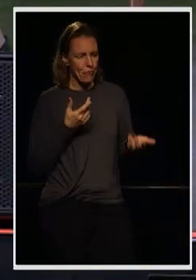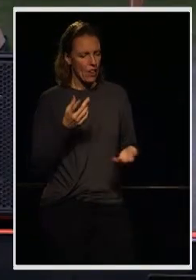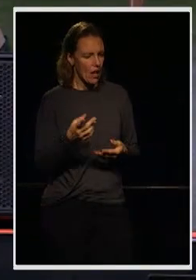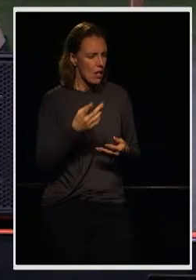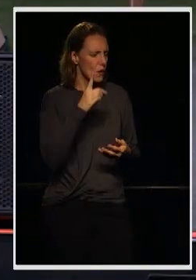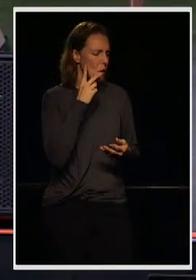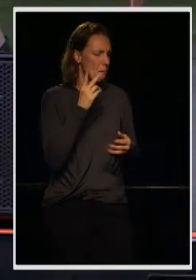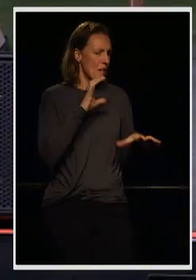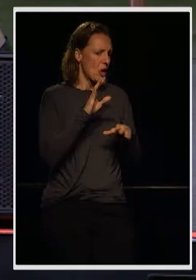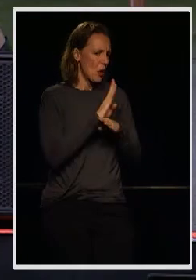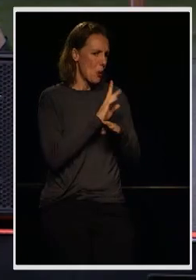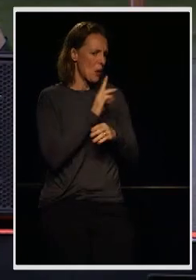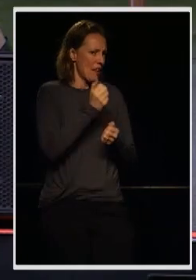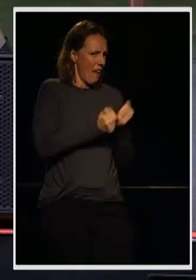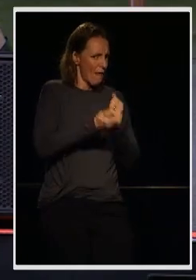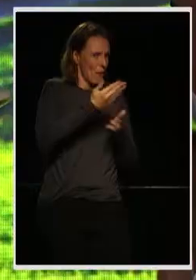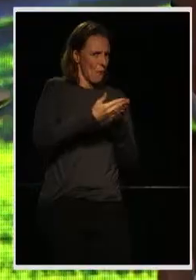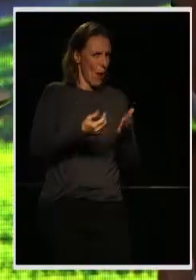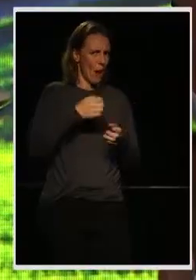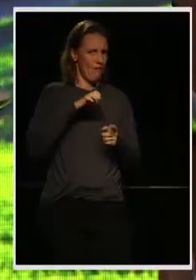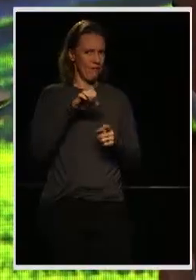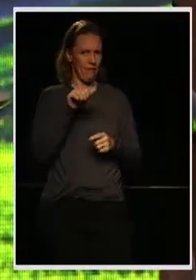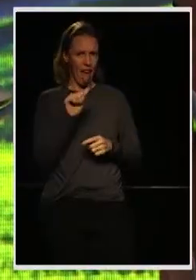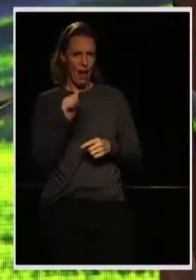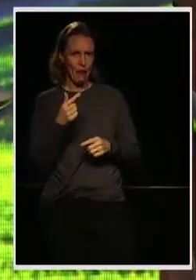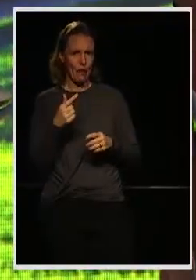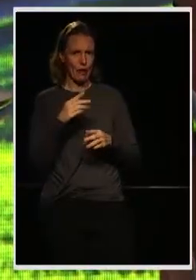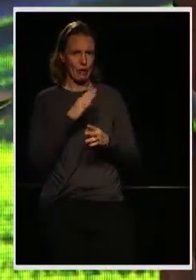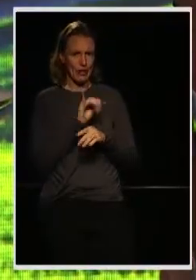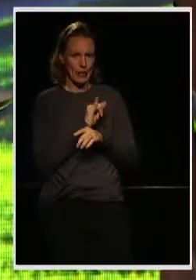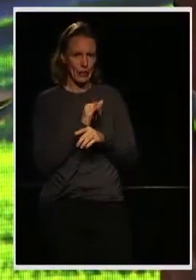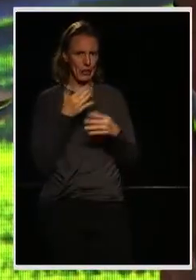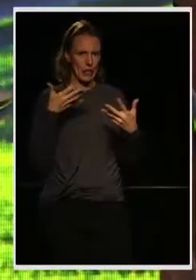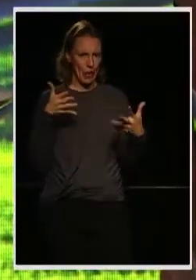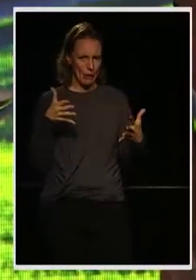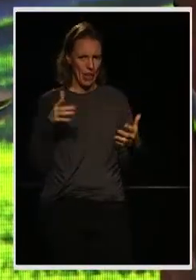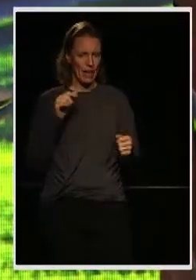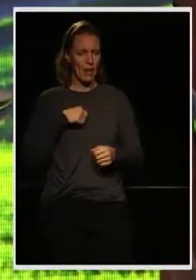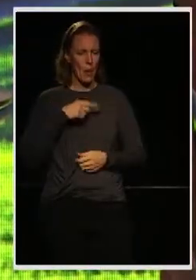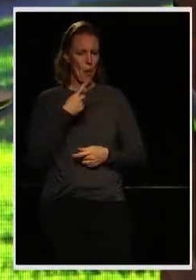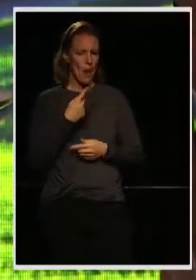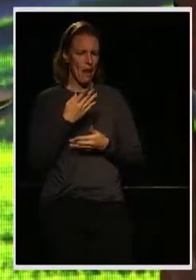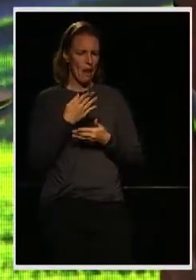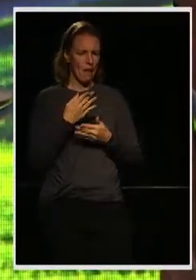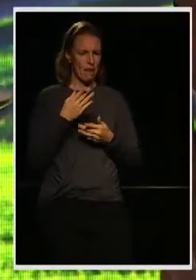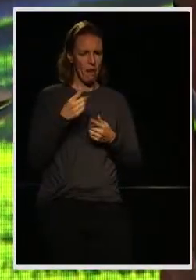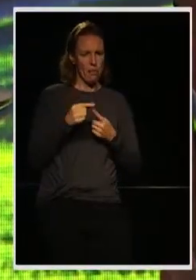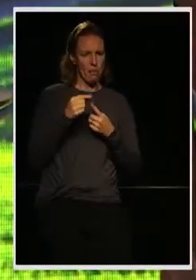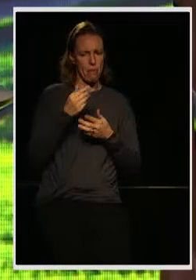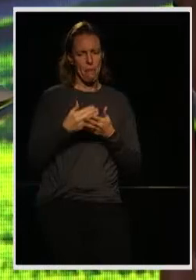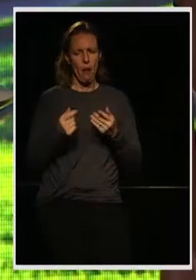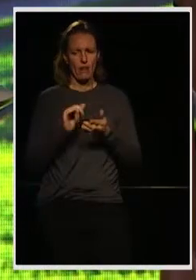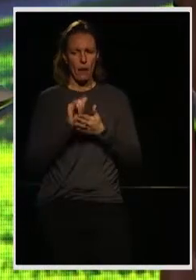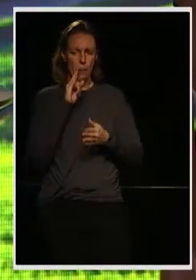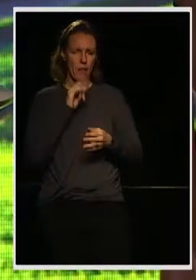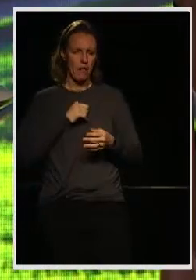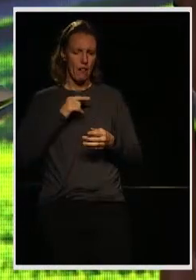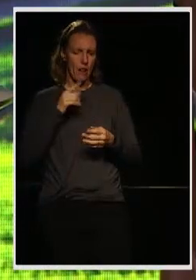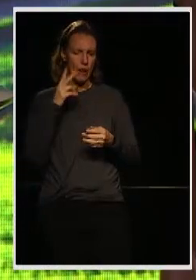It's being used in every part of the agricultural industry already. One of the pieces that we are particularly interested in is the